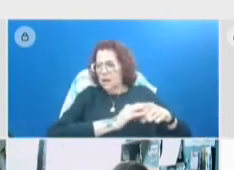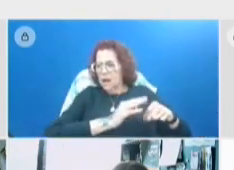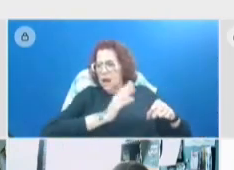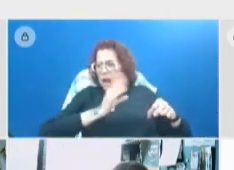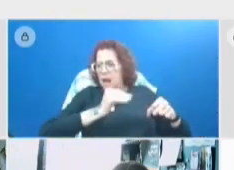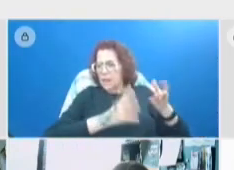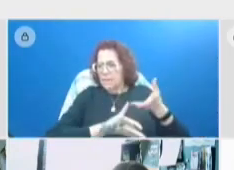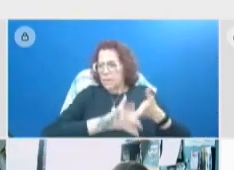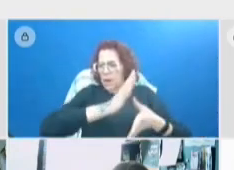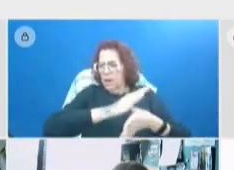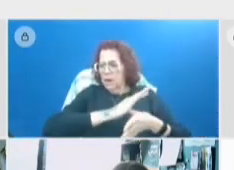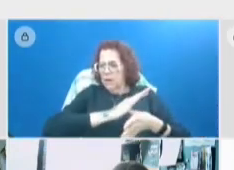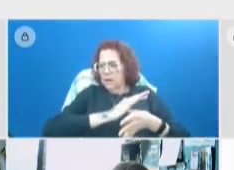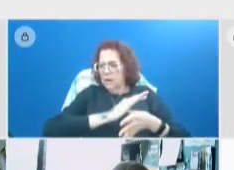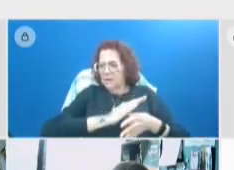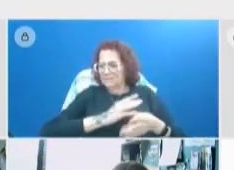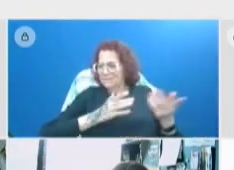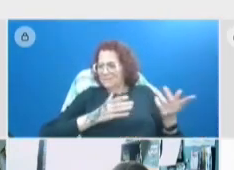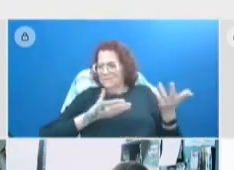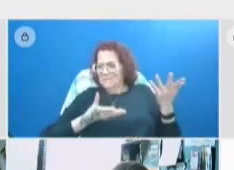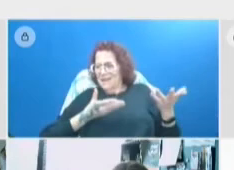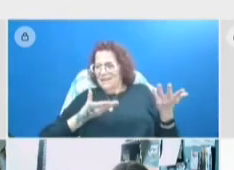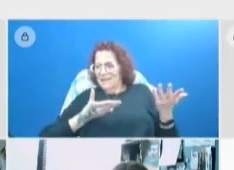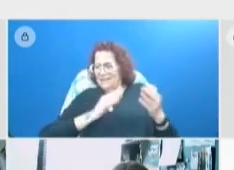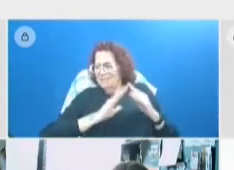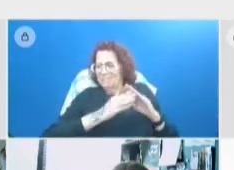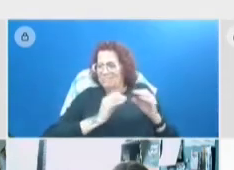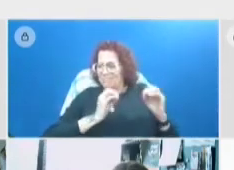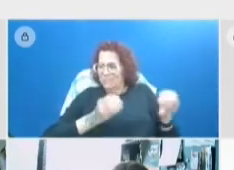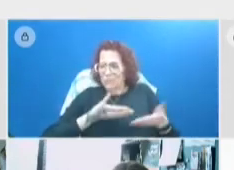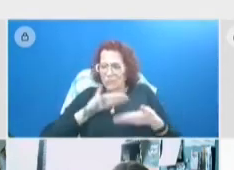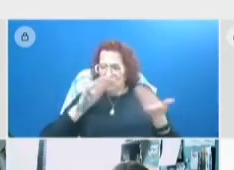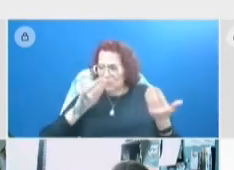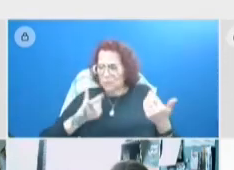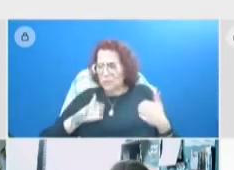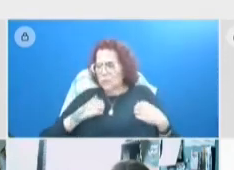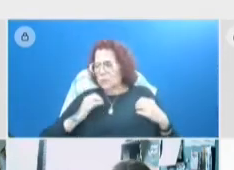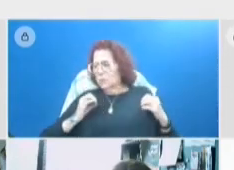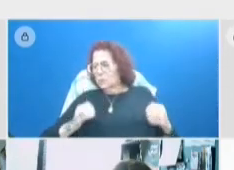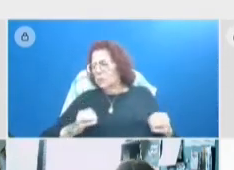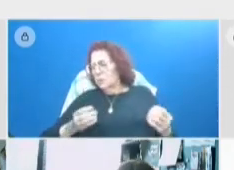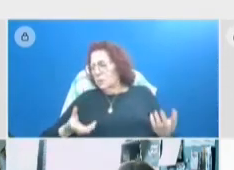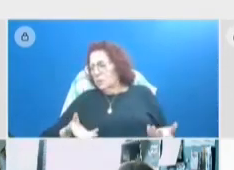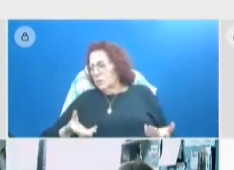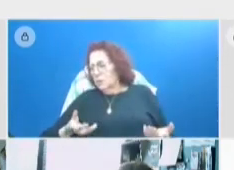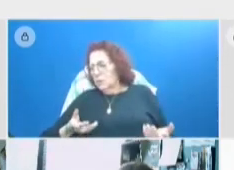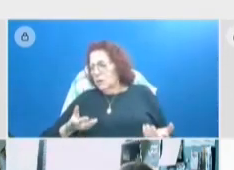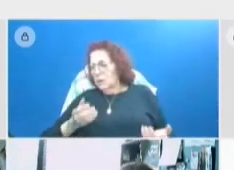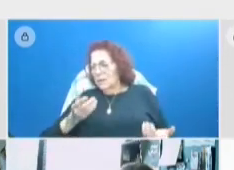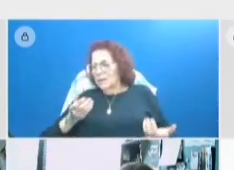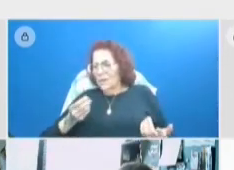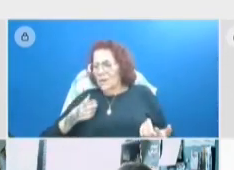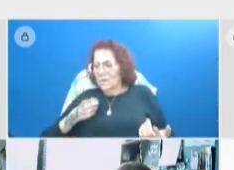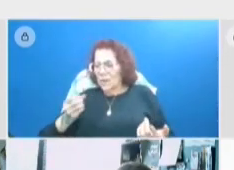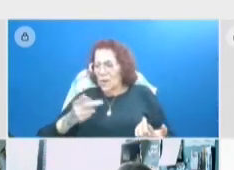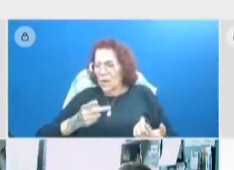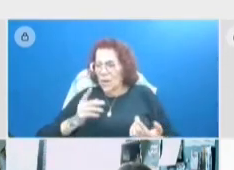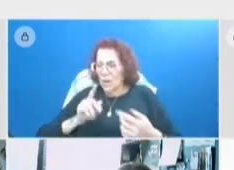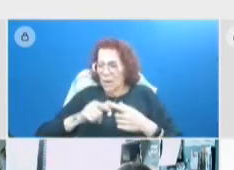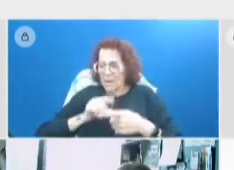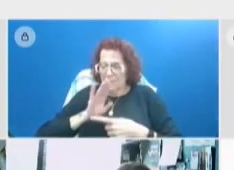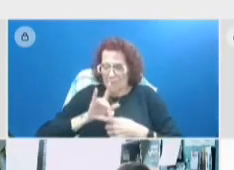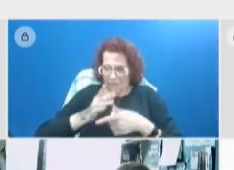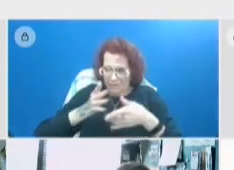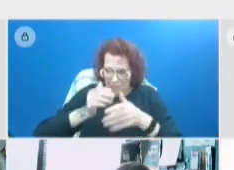not have a primary. And we had asked when the bill was passed, we discussed it internally, but it doesn't say